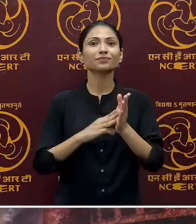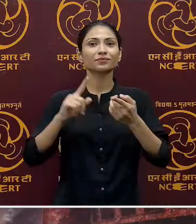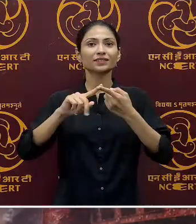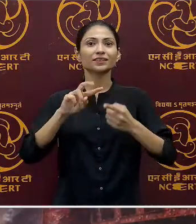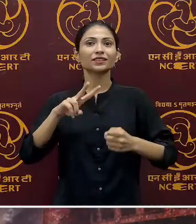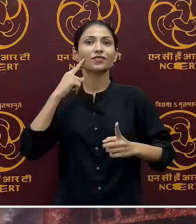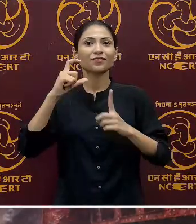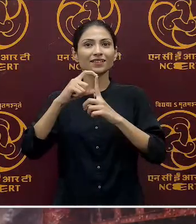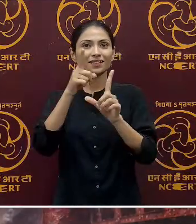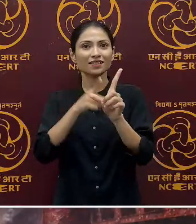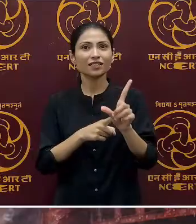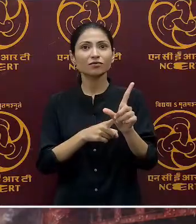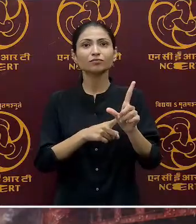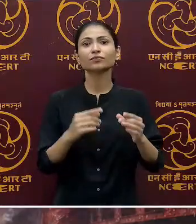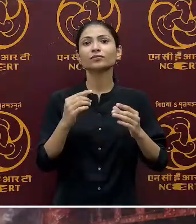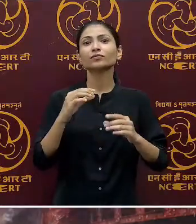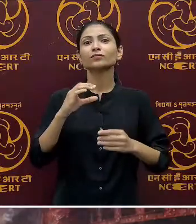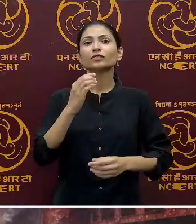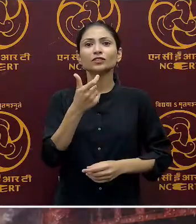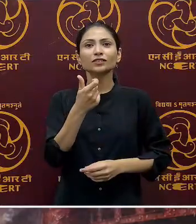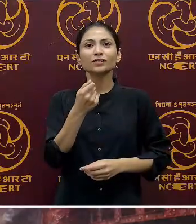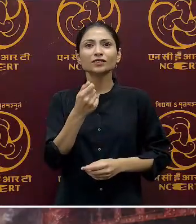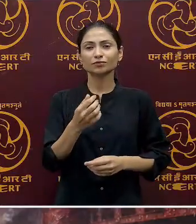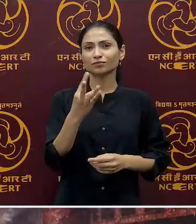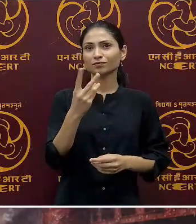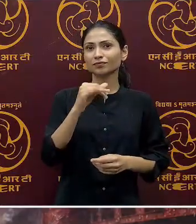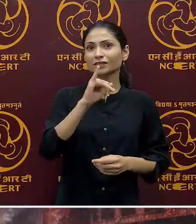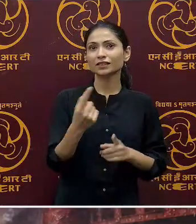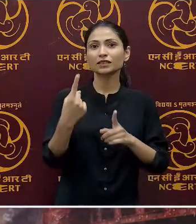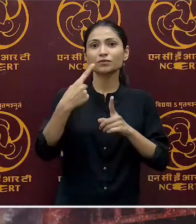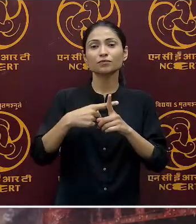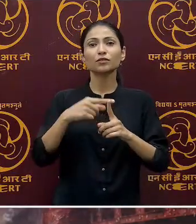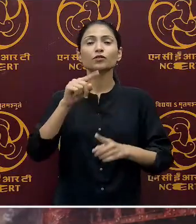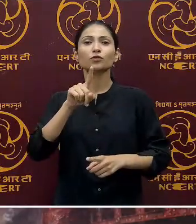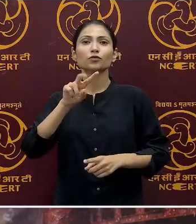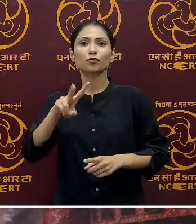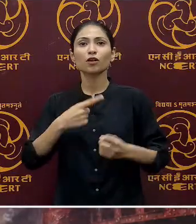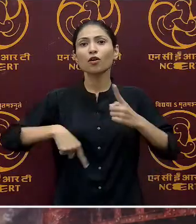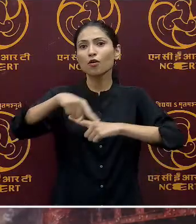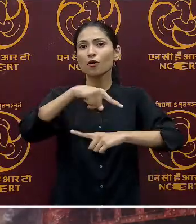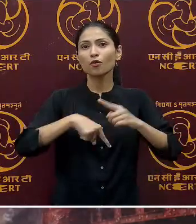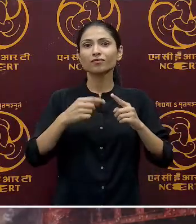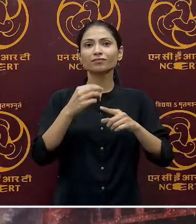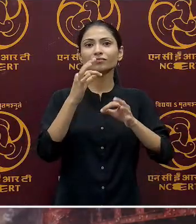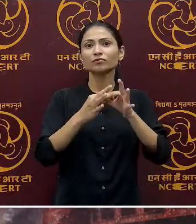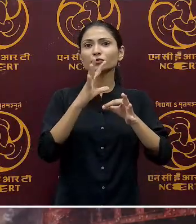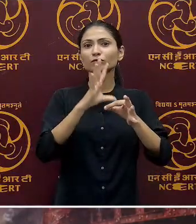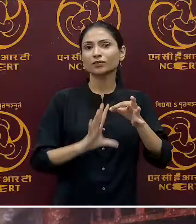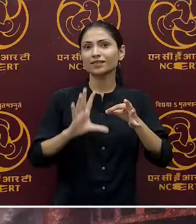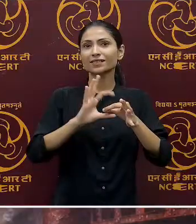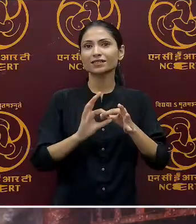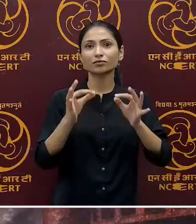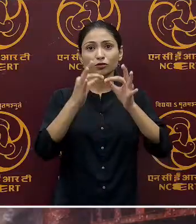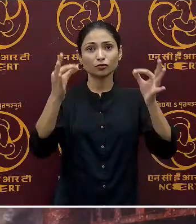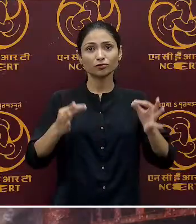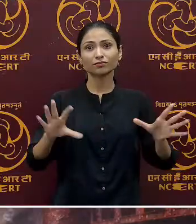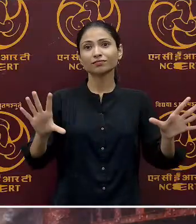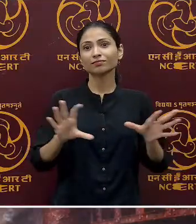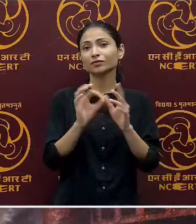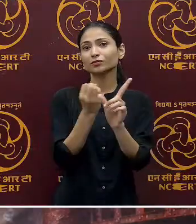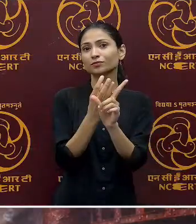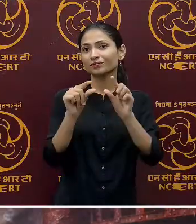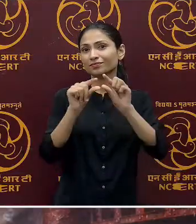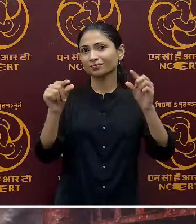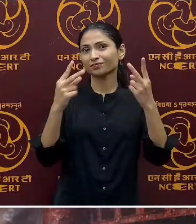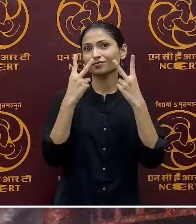number 12, and also on our YouTube channel, which is NCERT Official. In the live chat box, you can raise your questions